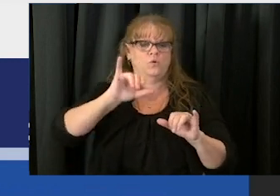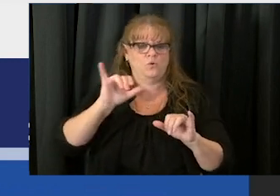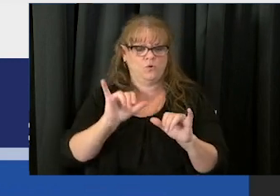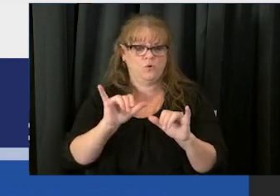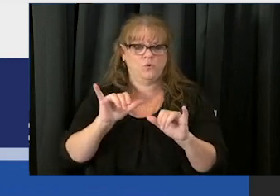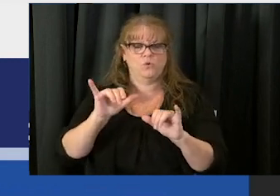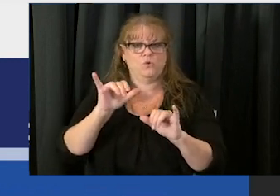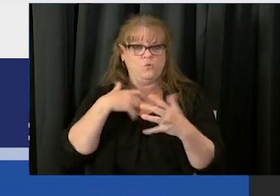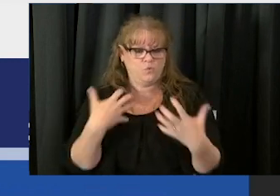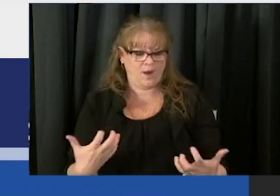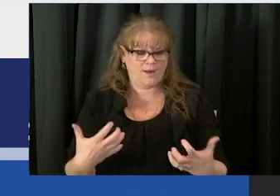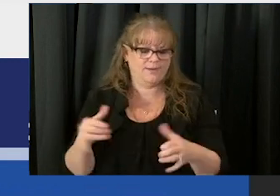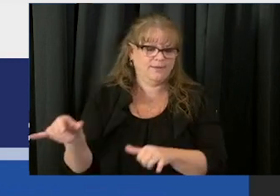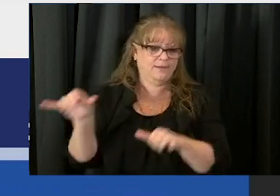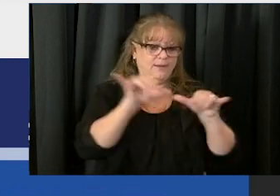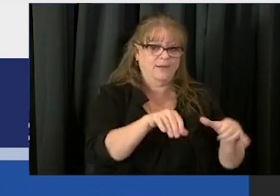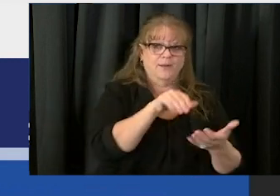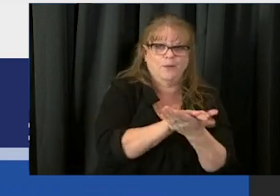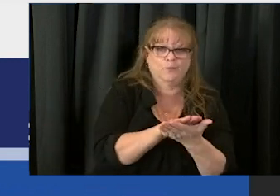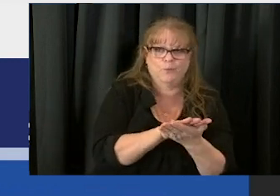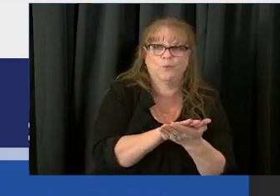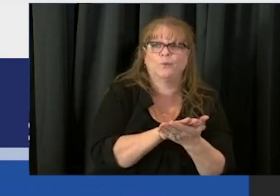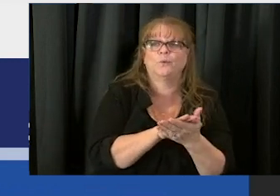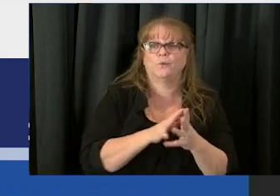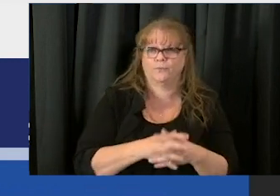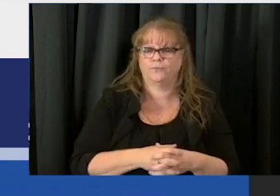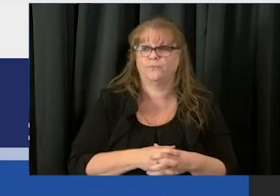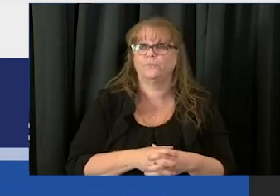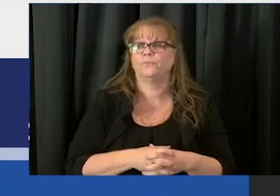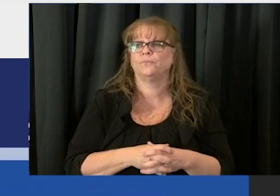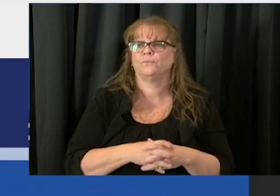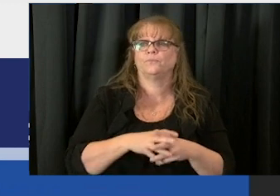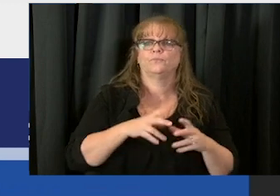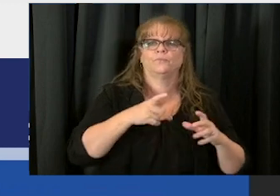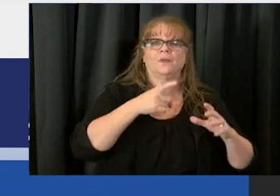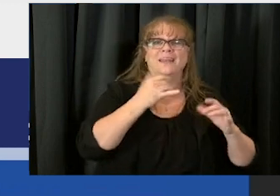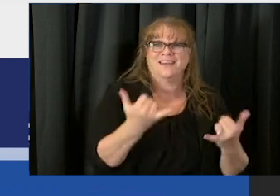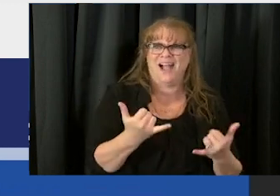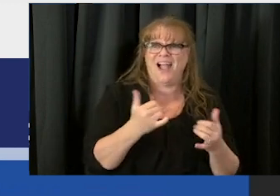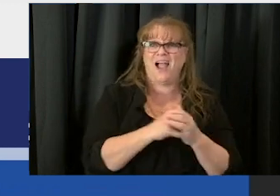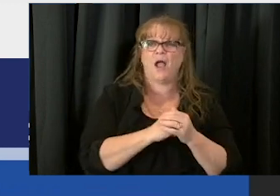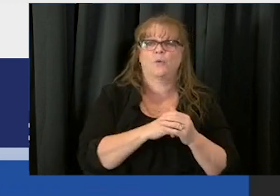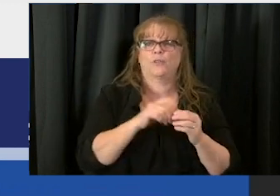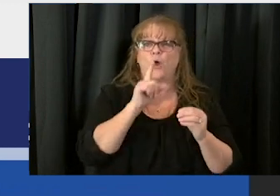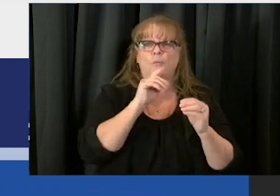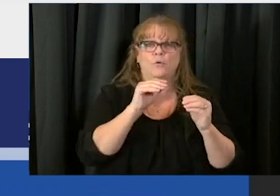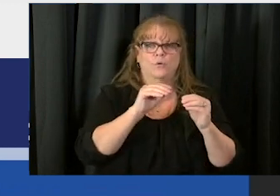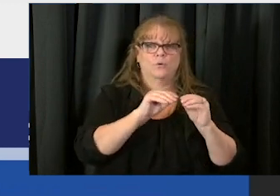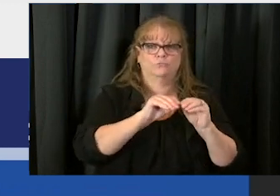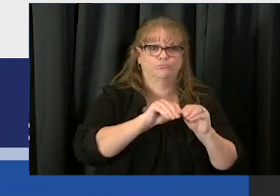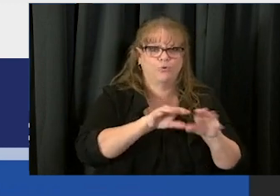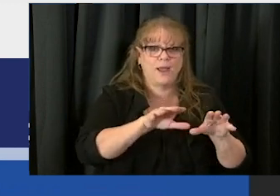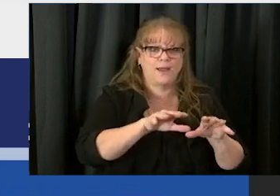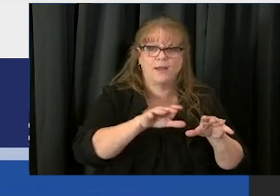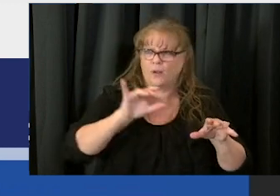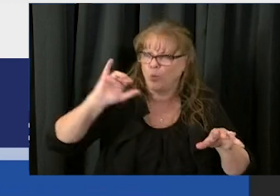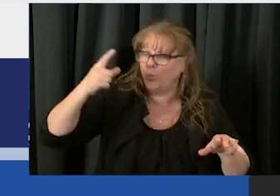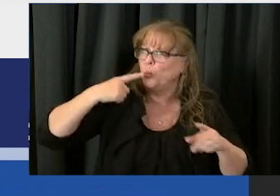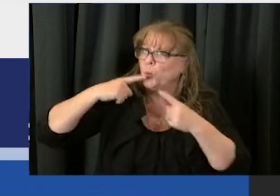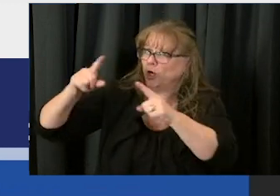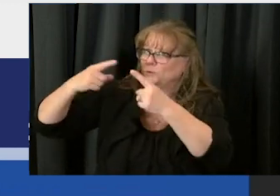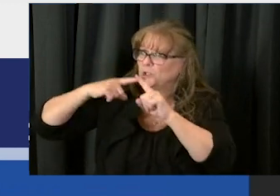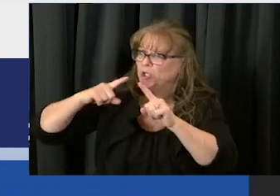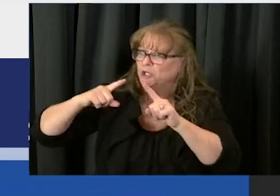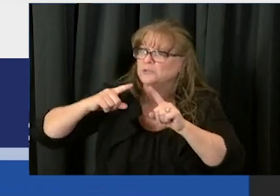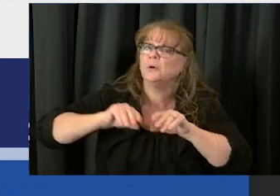of sports teams and the White House, with 1 million tests per month available for